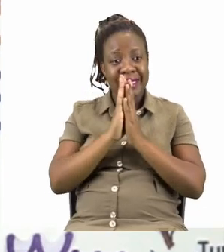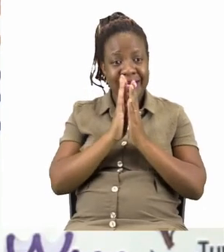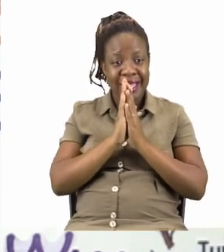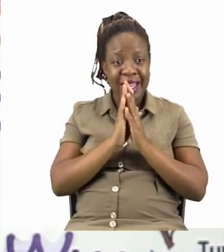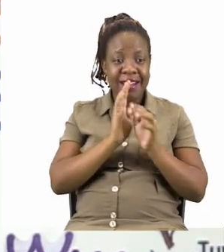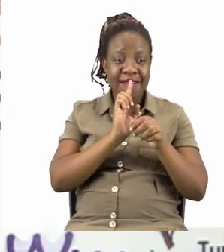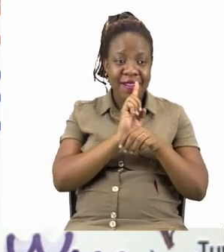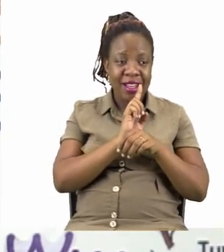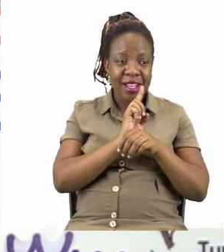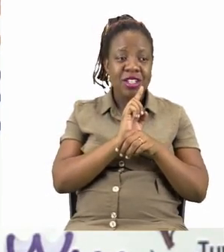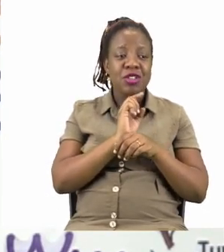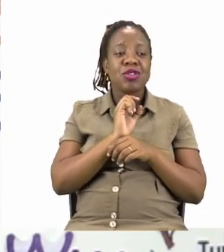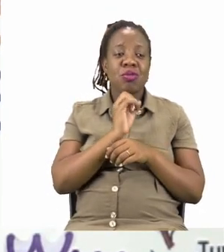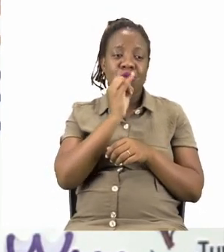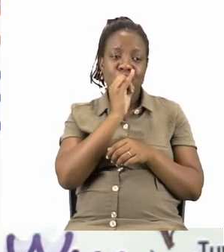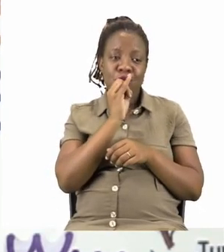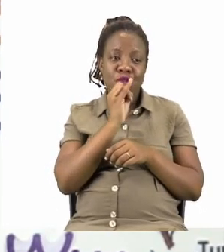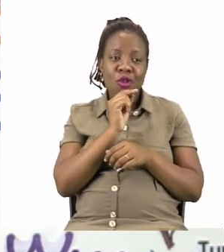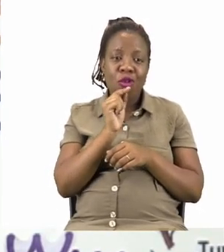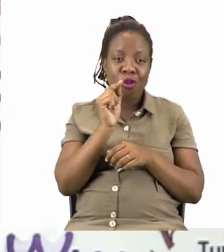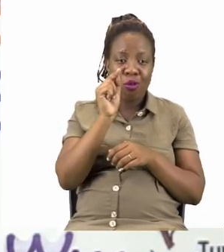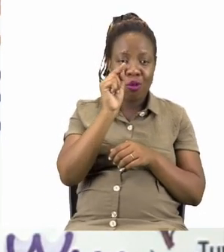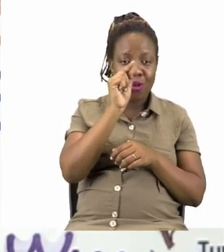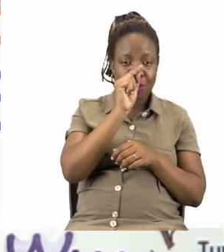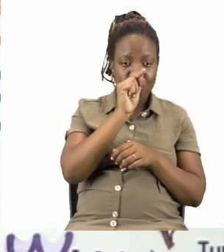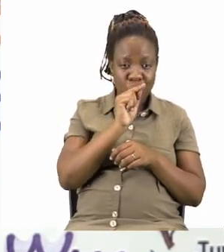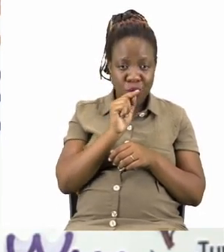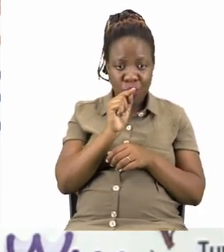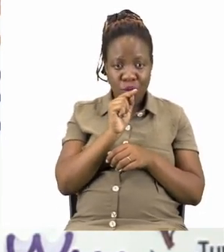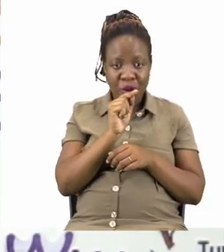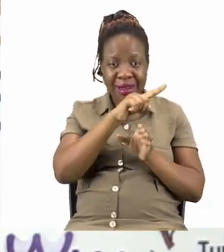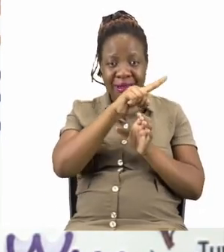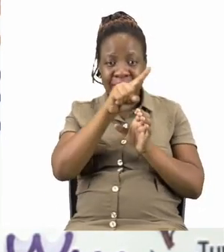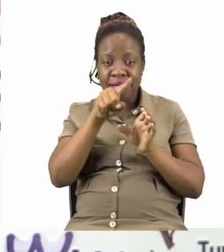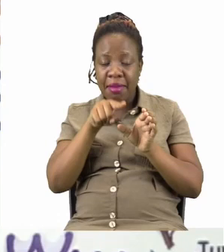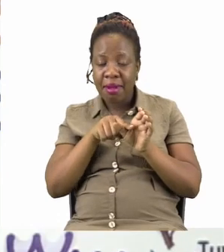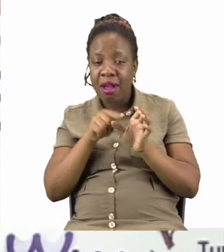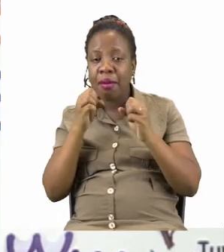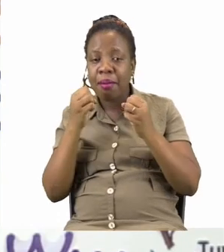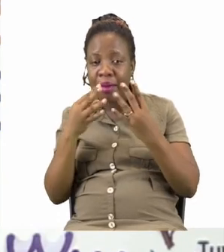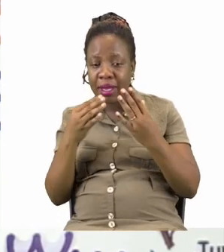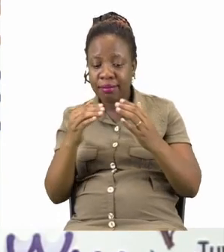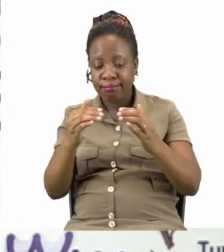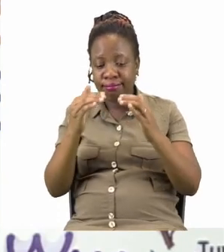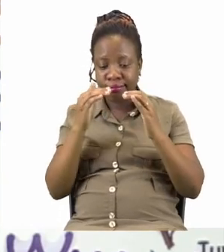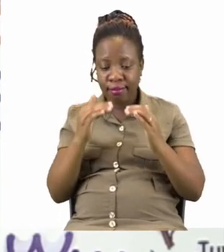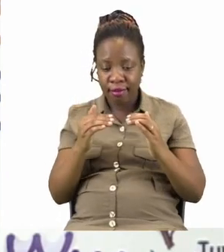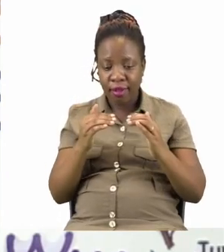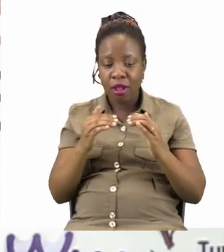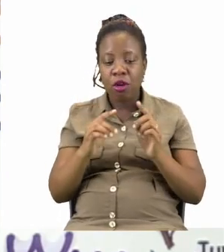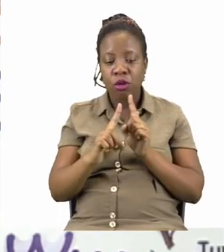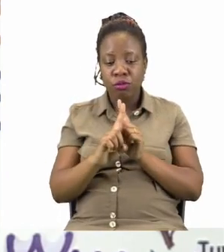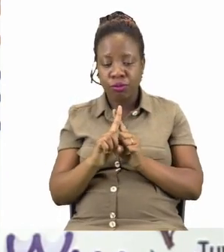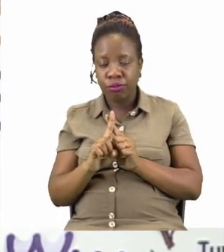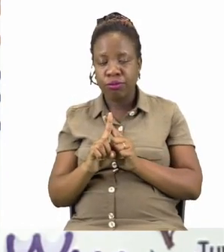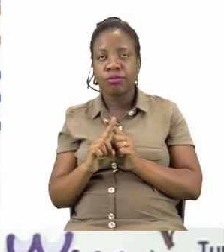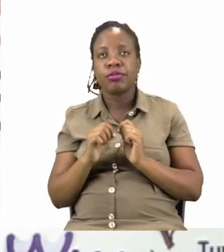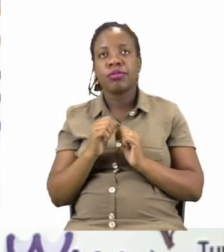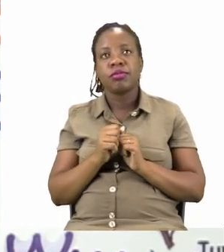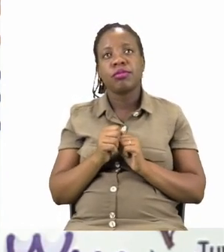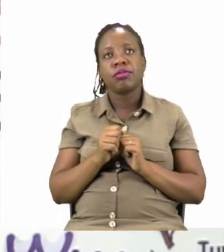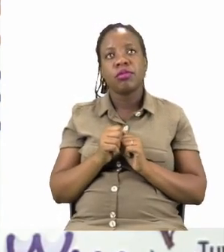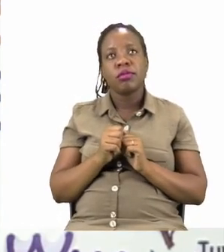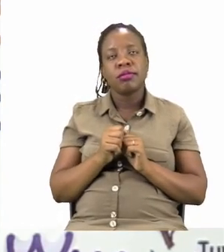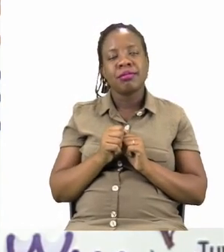and then go ahead and write your sum out full at the end. Now everyone, I know that you will